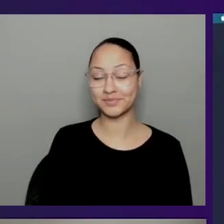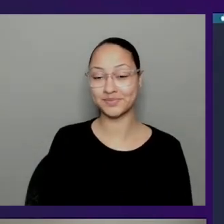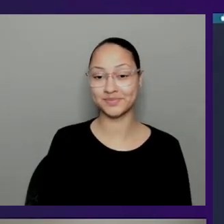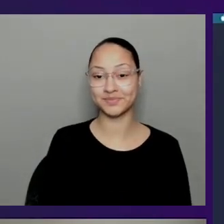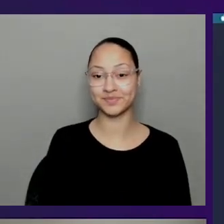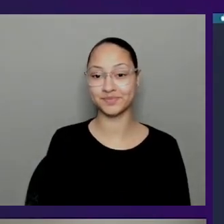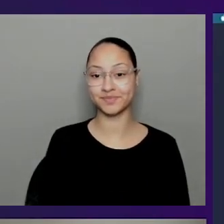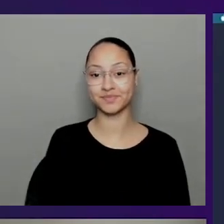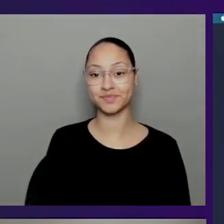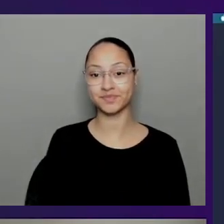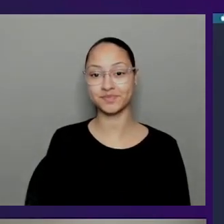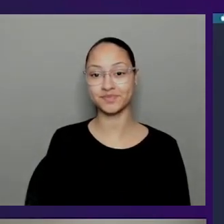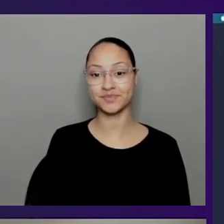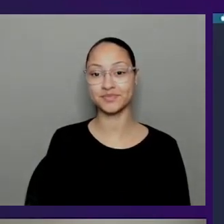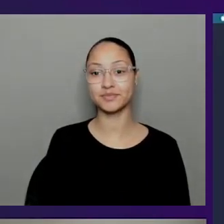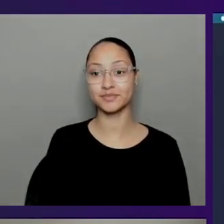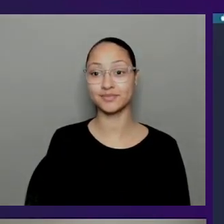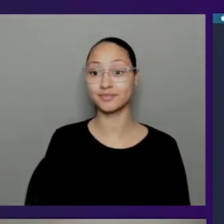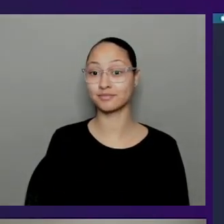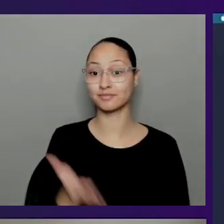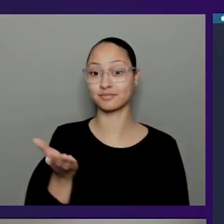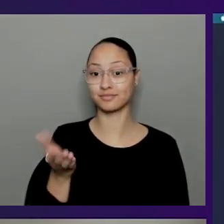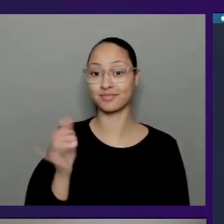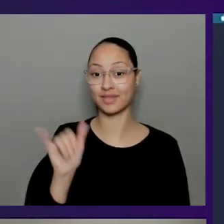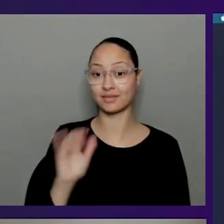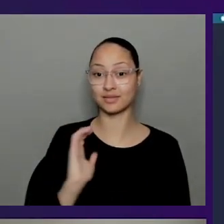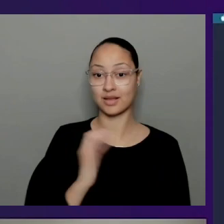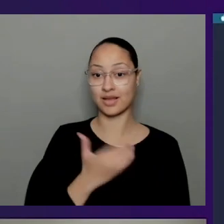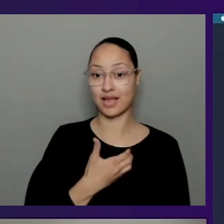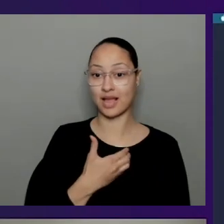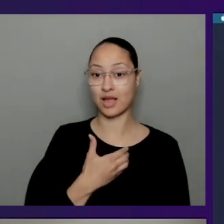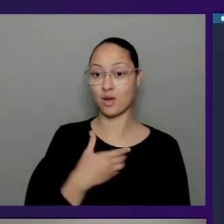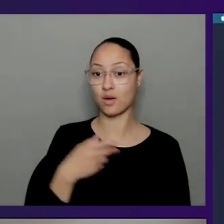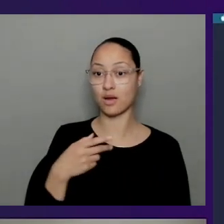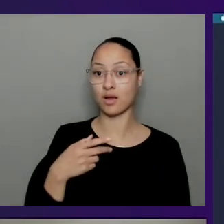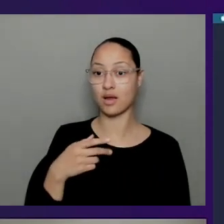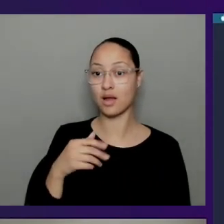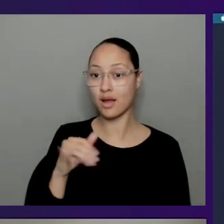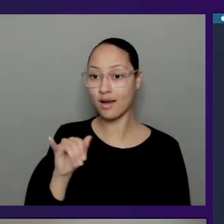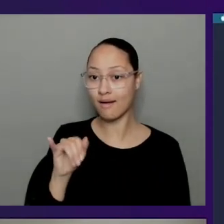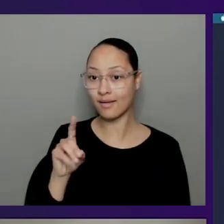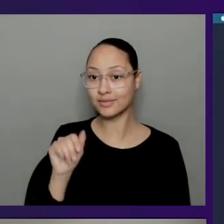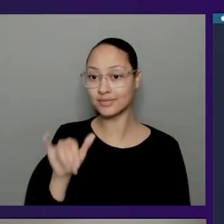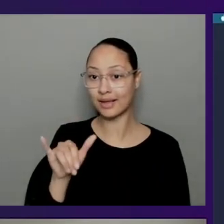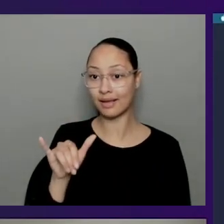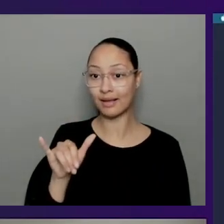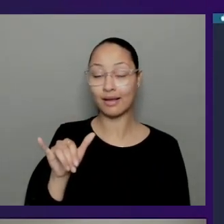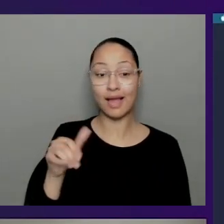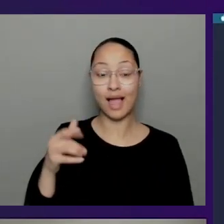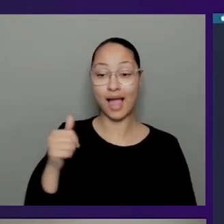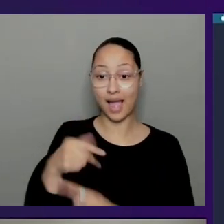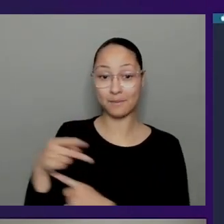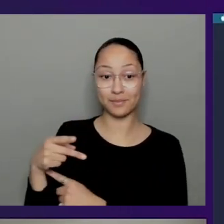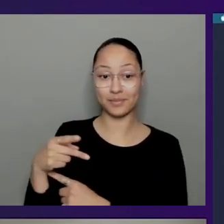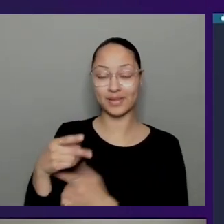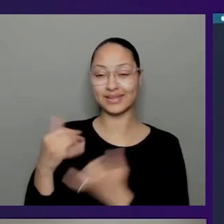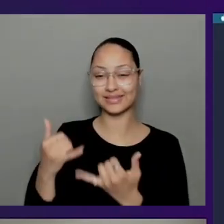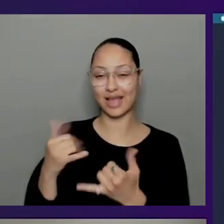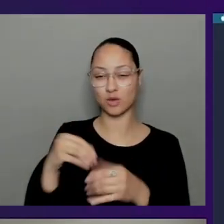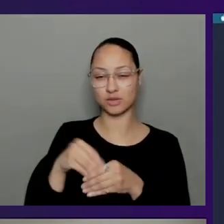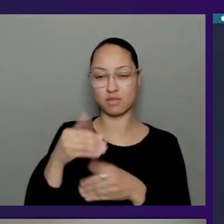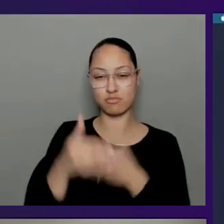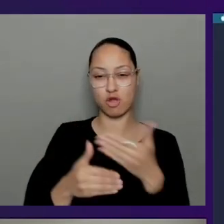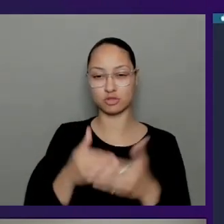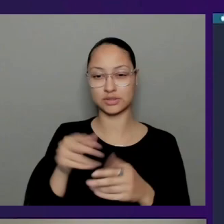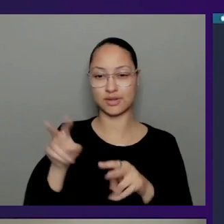Okay, so this is our iDay app. It's in the process of being provisioned right now. So where we looked at that slide earlier